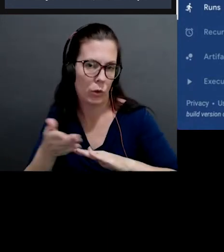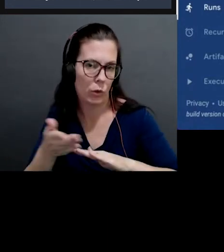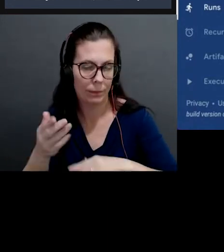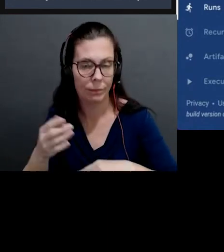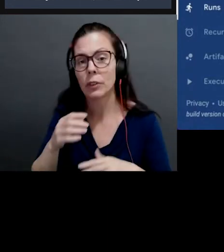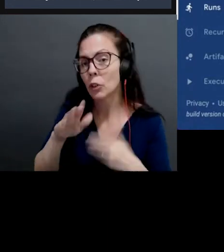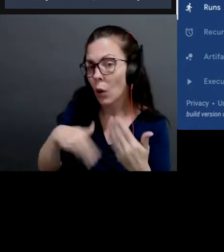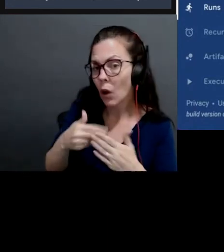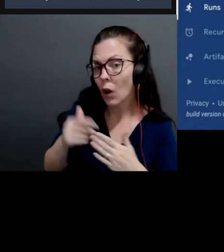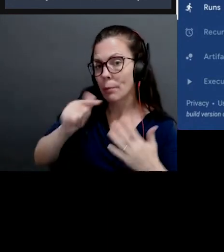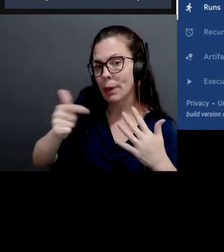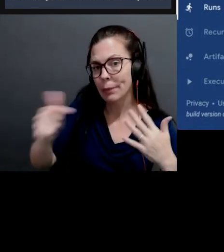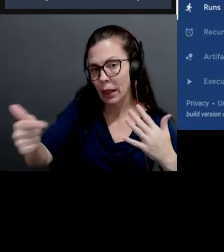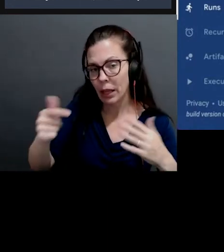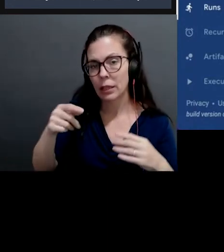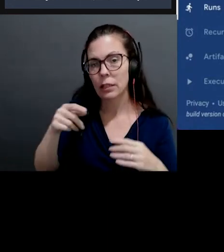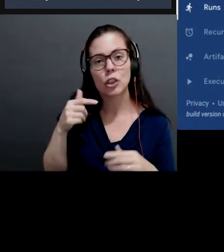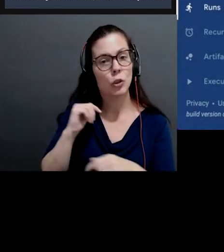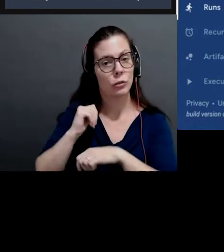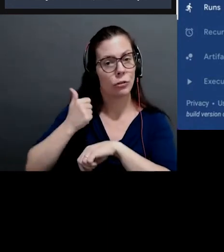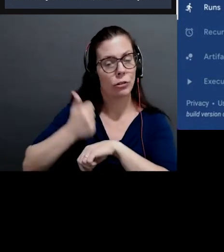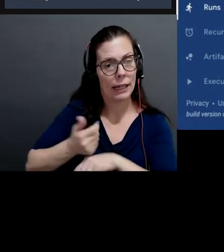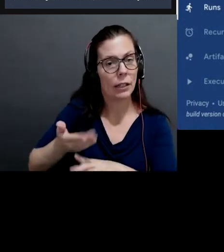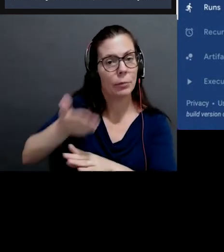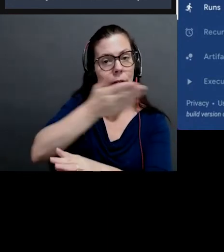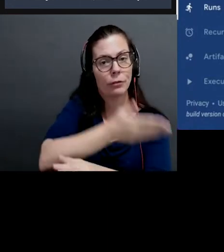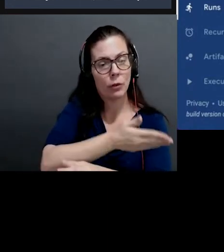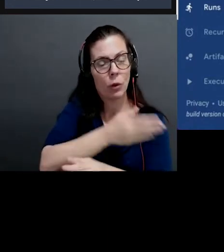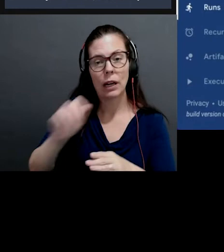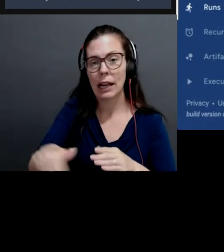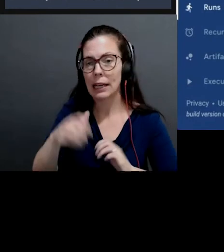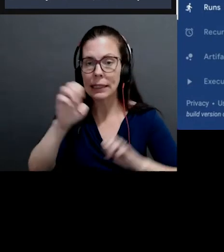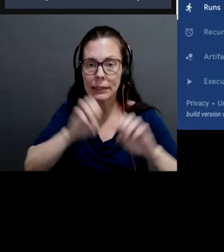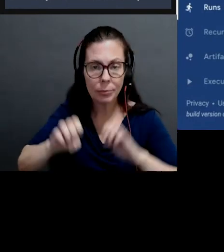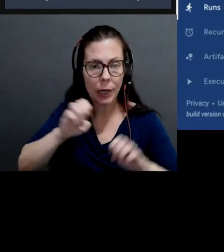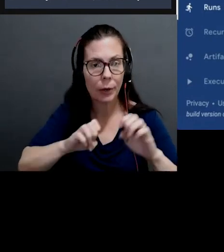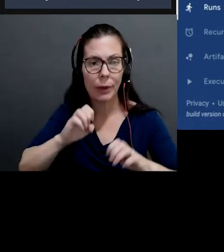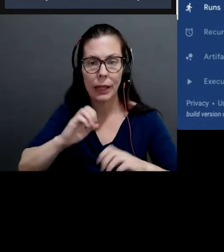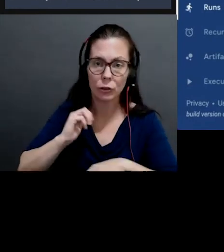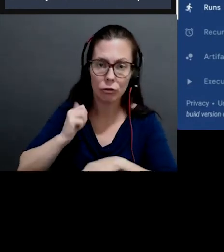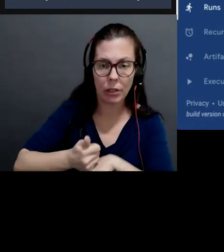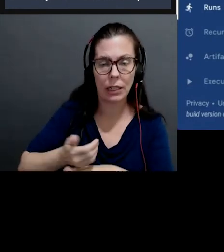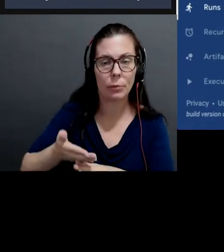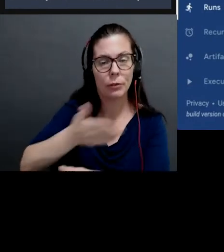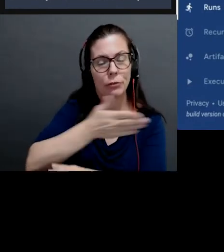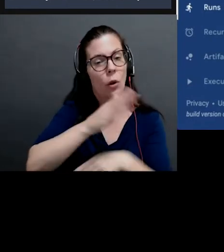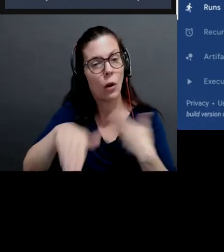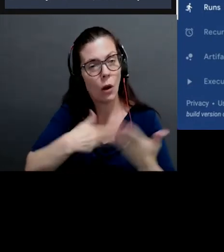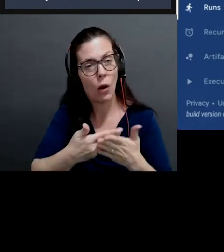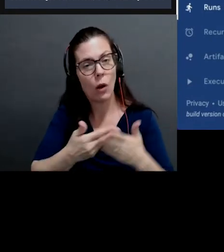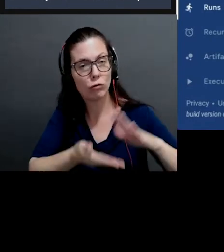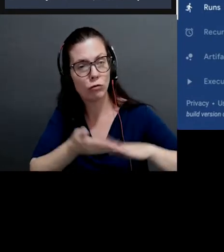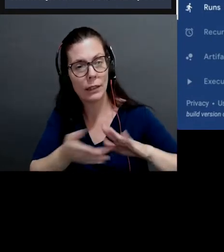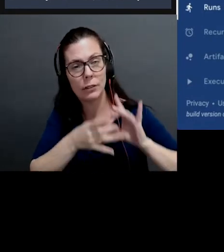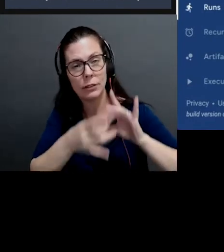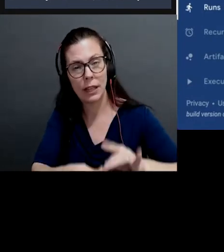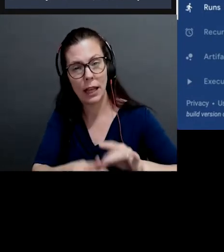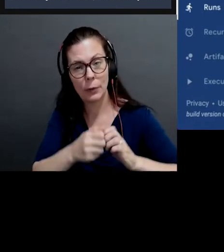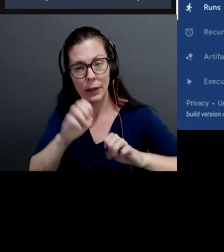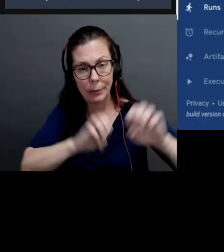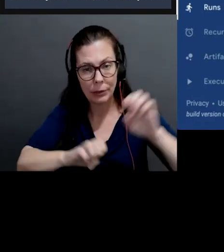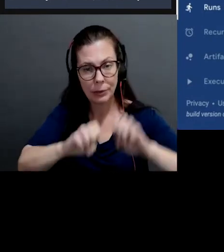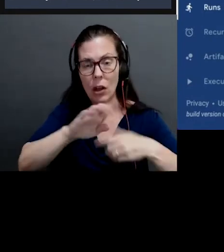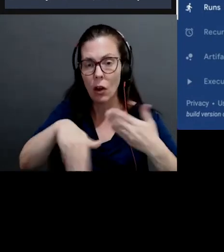pipeline that you have created before, any experimentations that you have created, all the runs tied to that experimentation, all those details could be